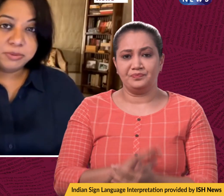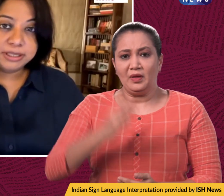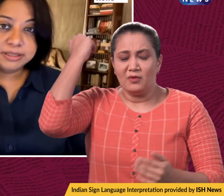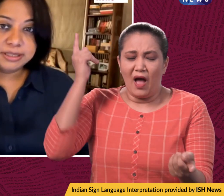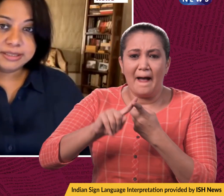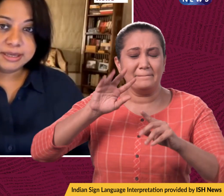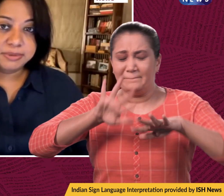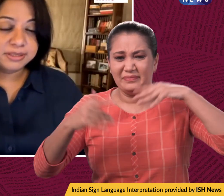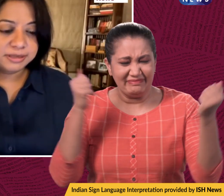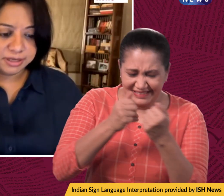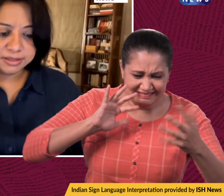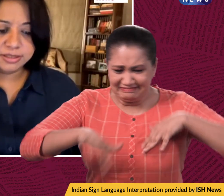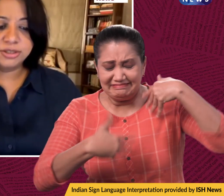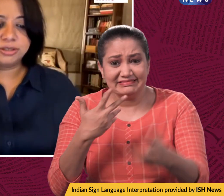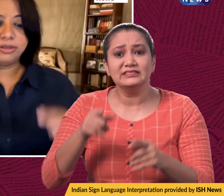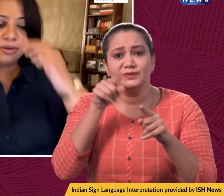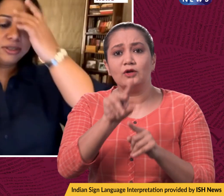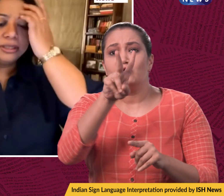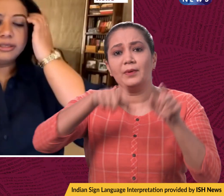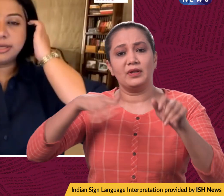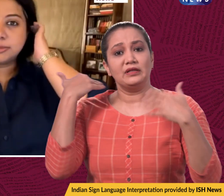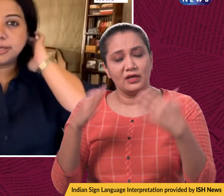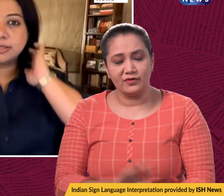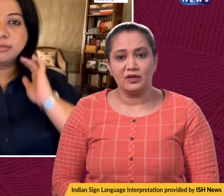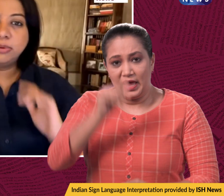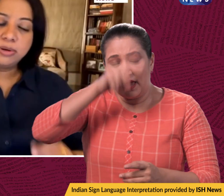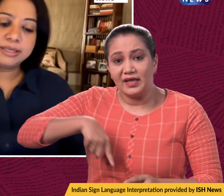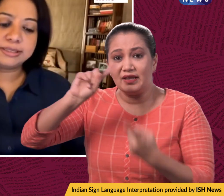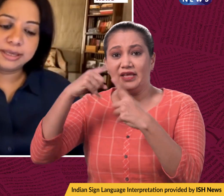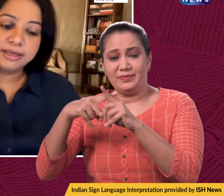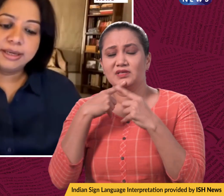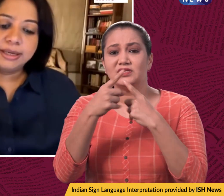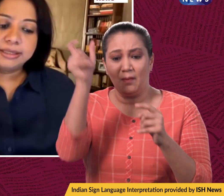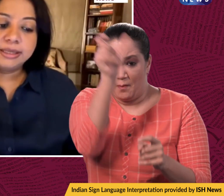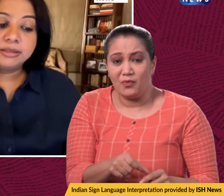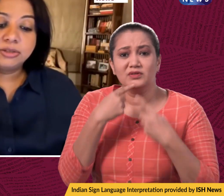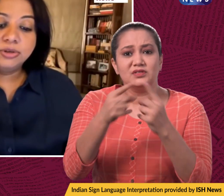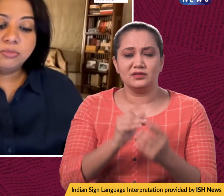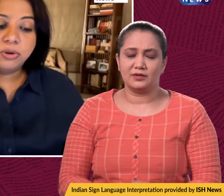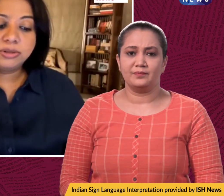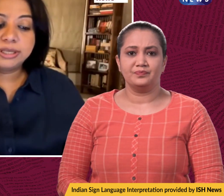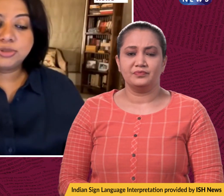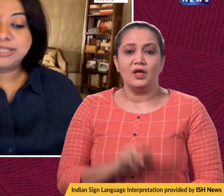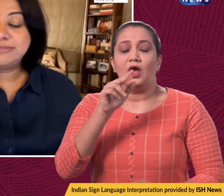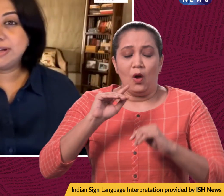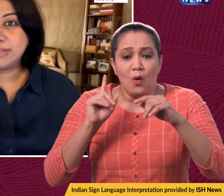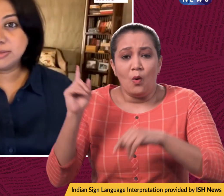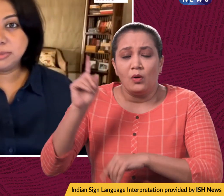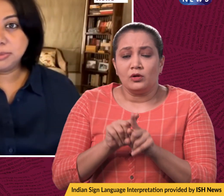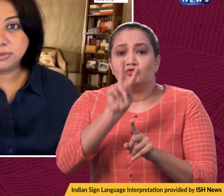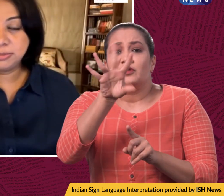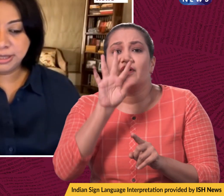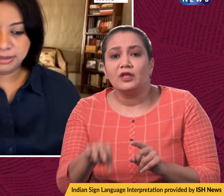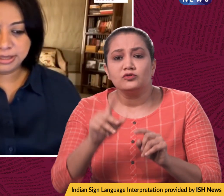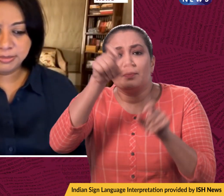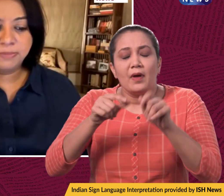12 people were killed in that stampede and several others injured. According to the Indian Express, the board has said that no more than 25,000